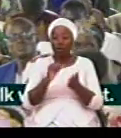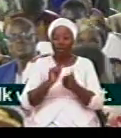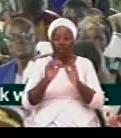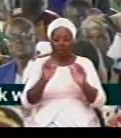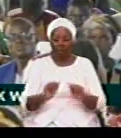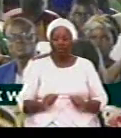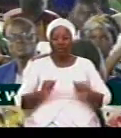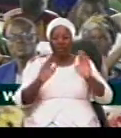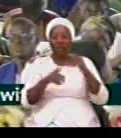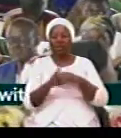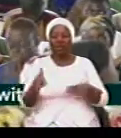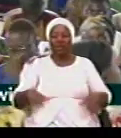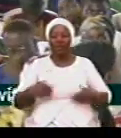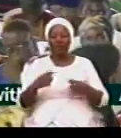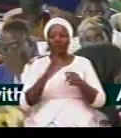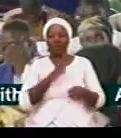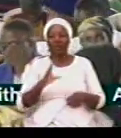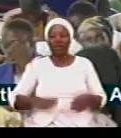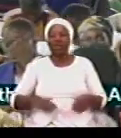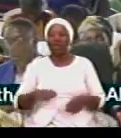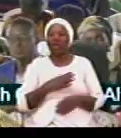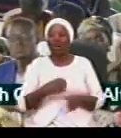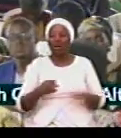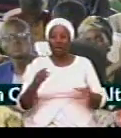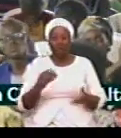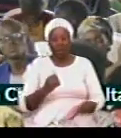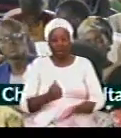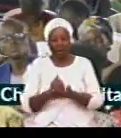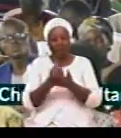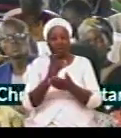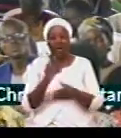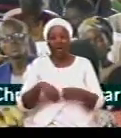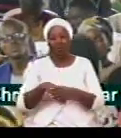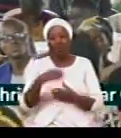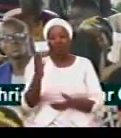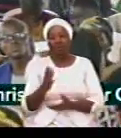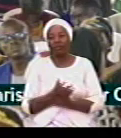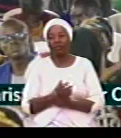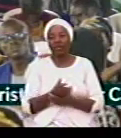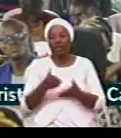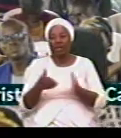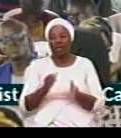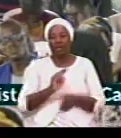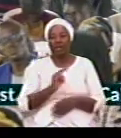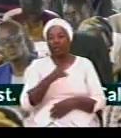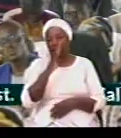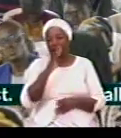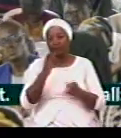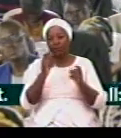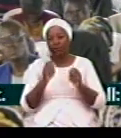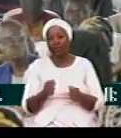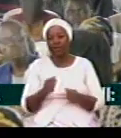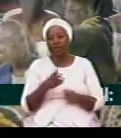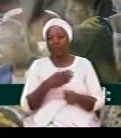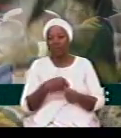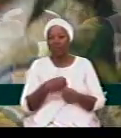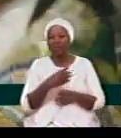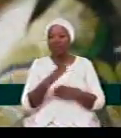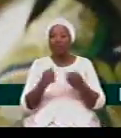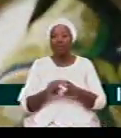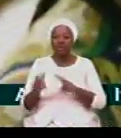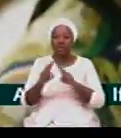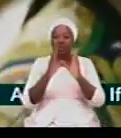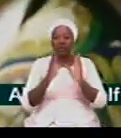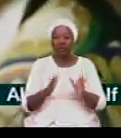And let's be fast. And the supervisors, please, once you finish at your end,